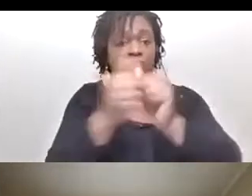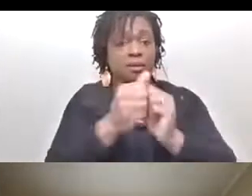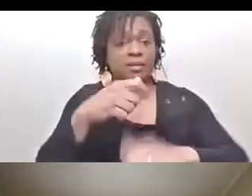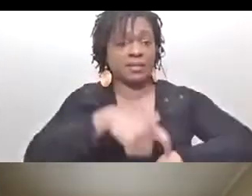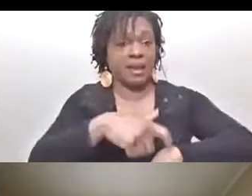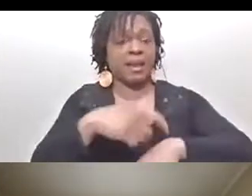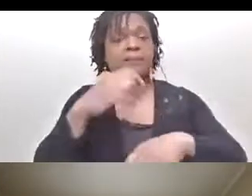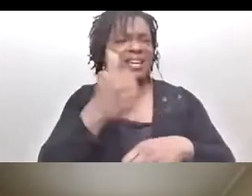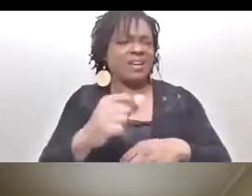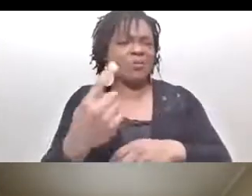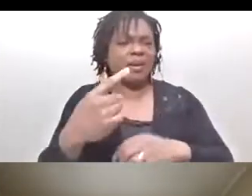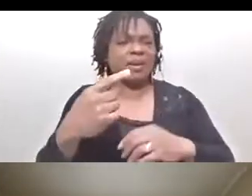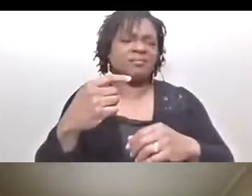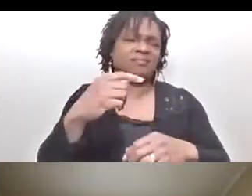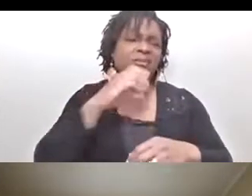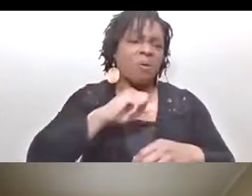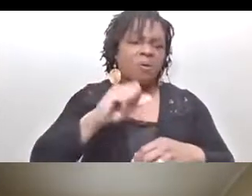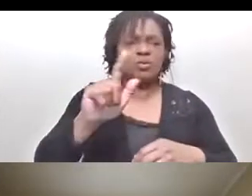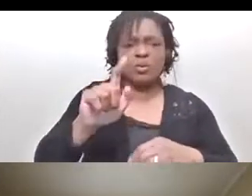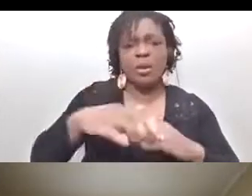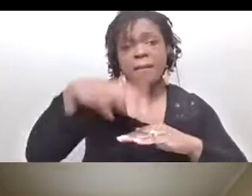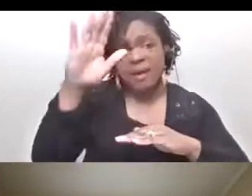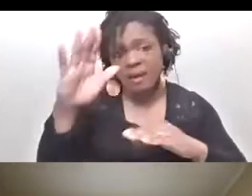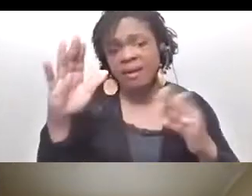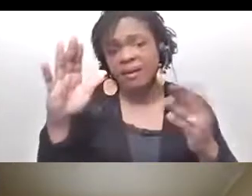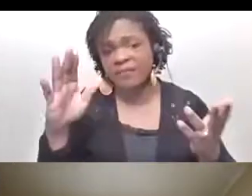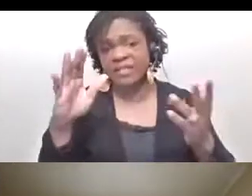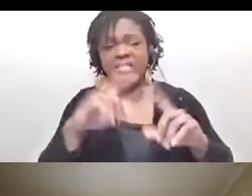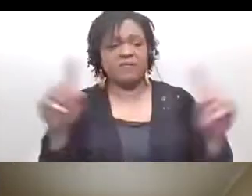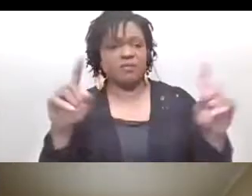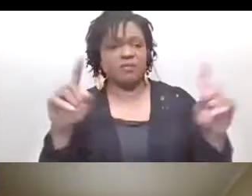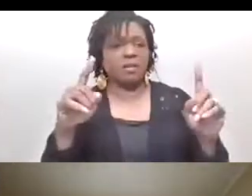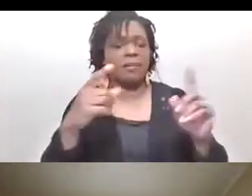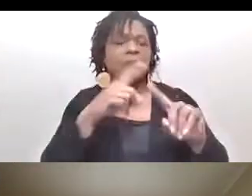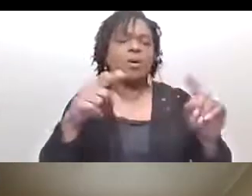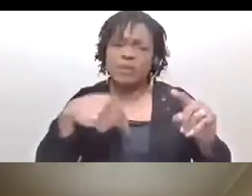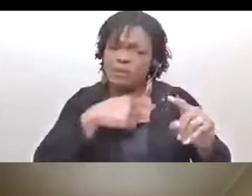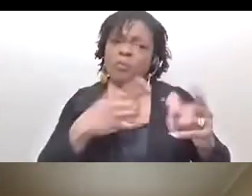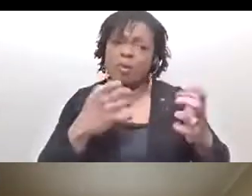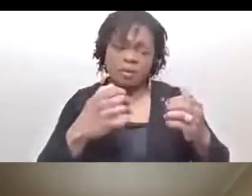So we kind of want to push that requirement on